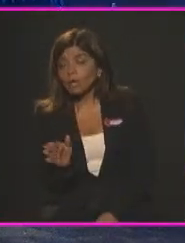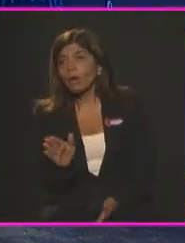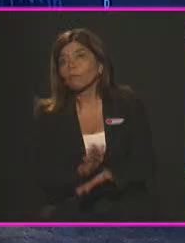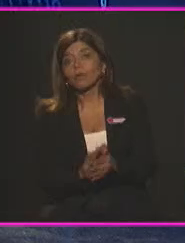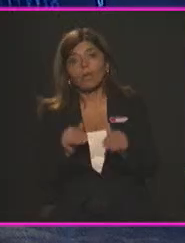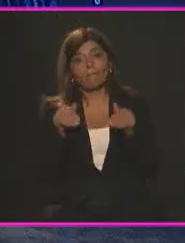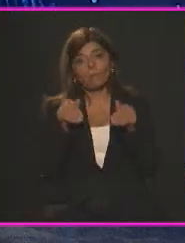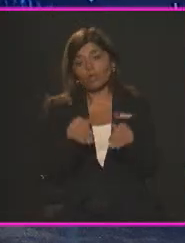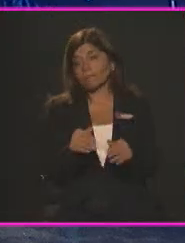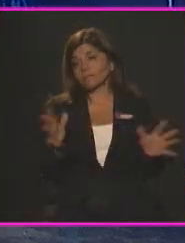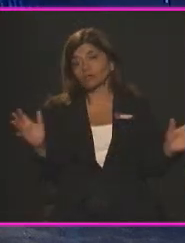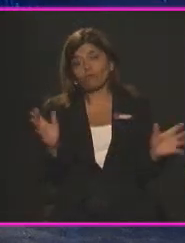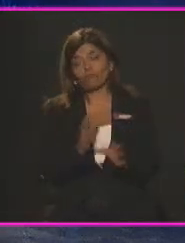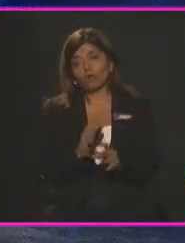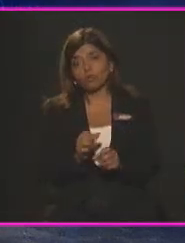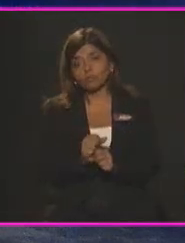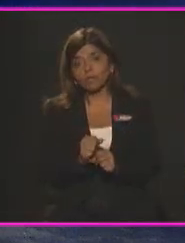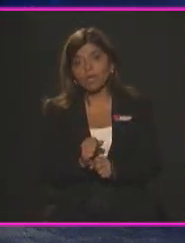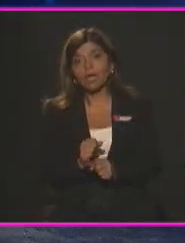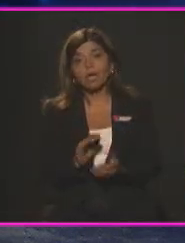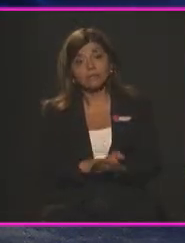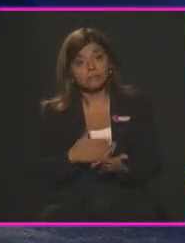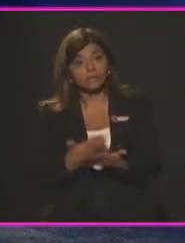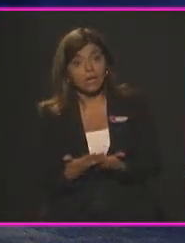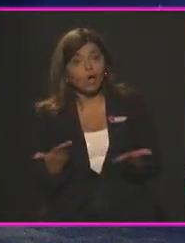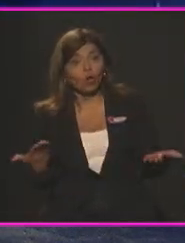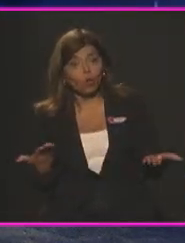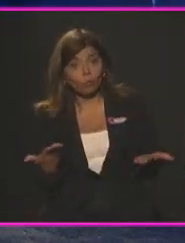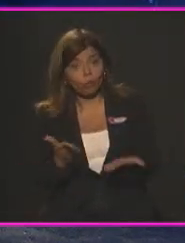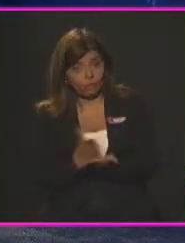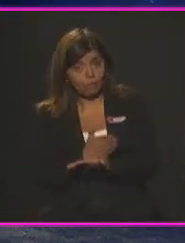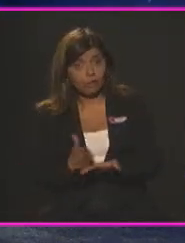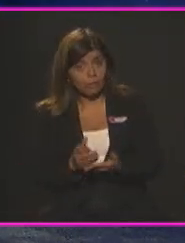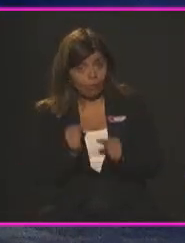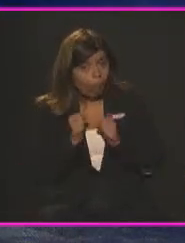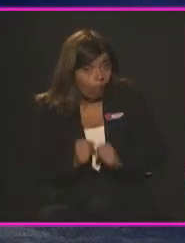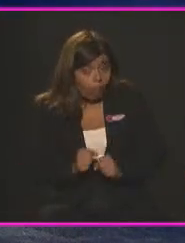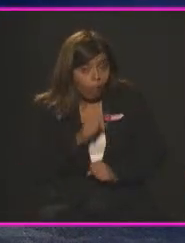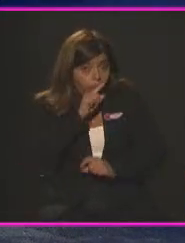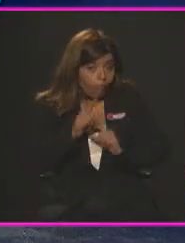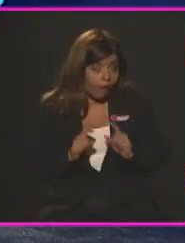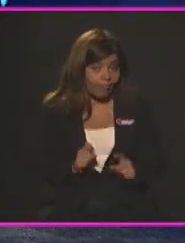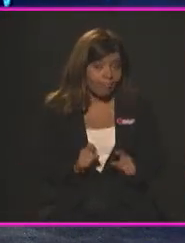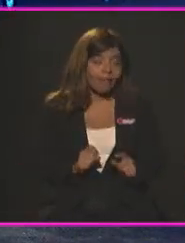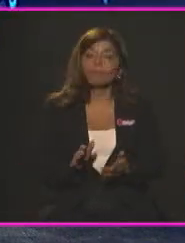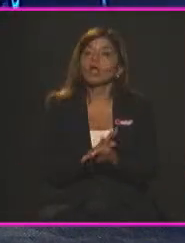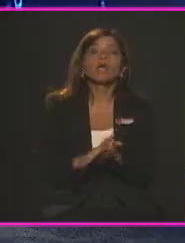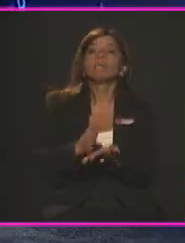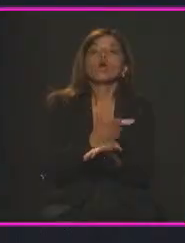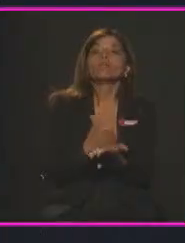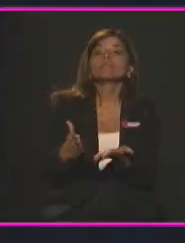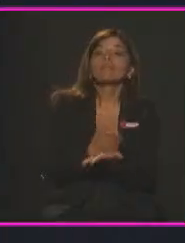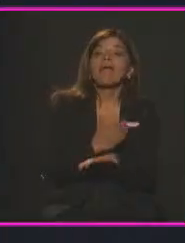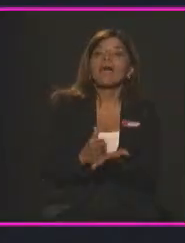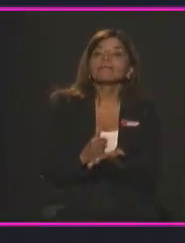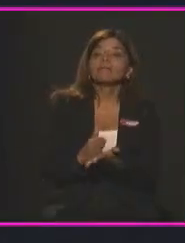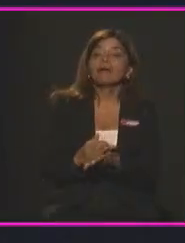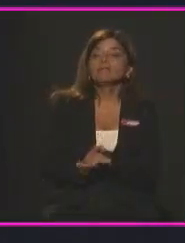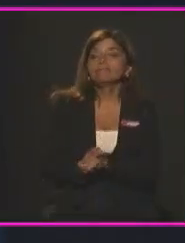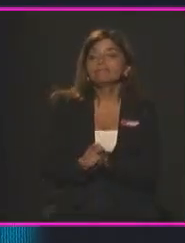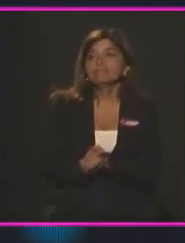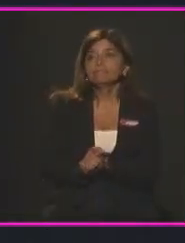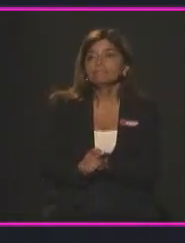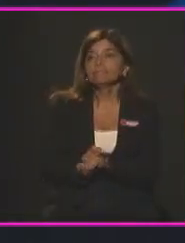be happy with diet? And so they tried Mediterranean diet, and they got a 32% recovery rate, which is comparable